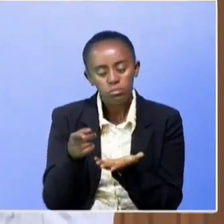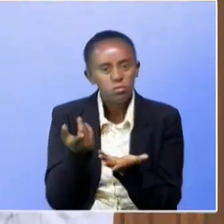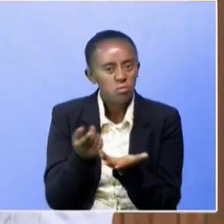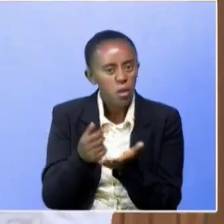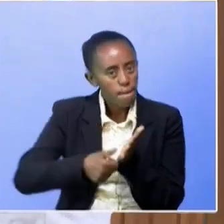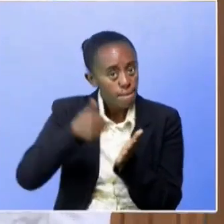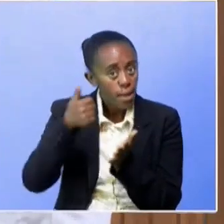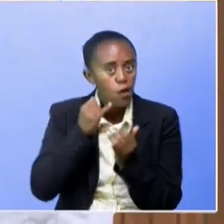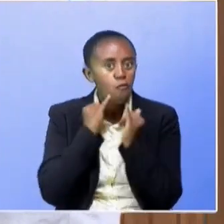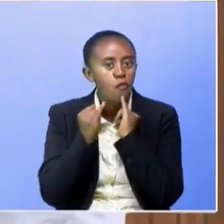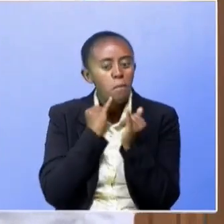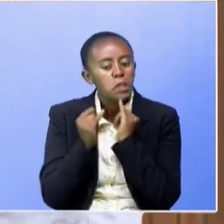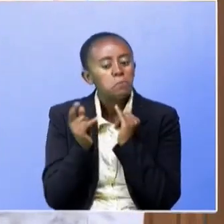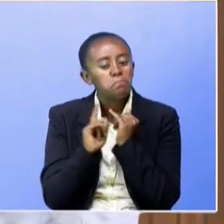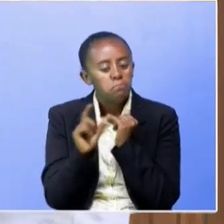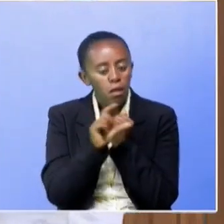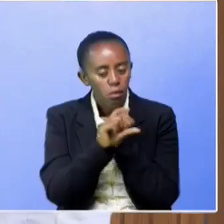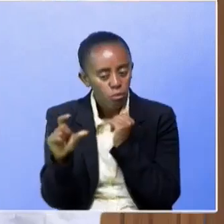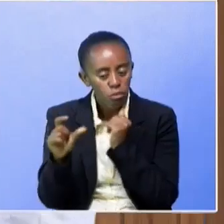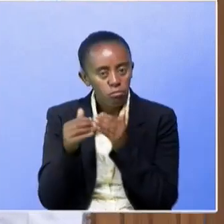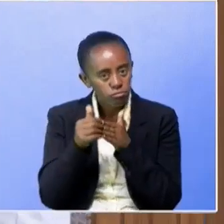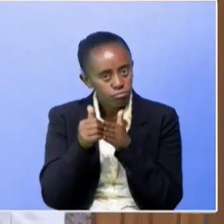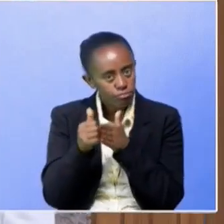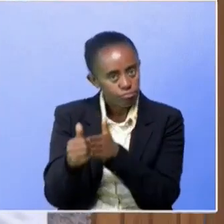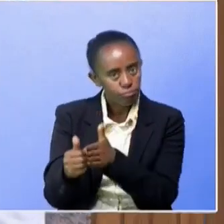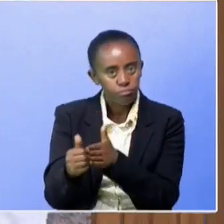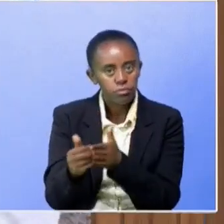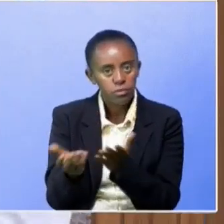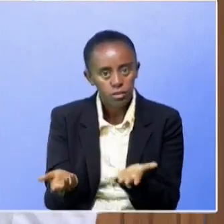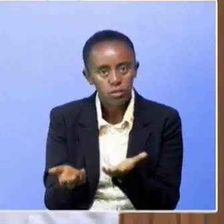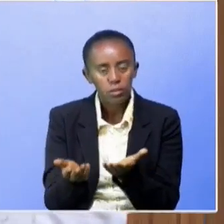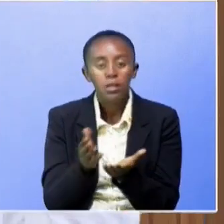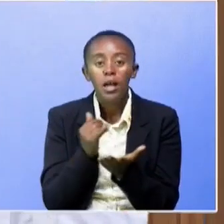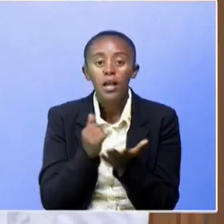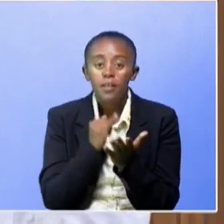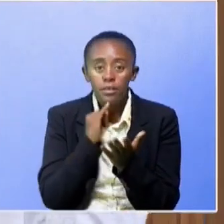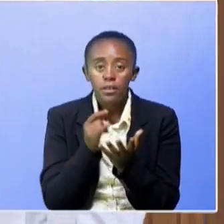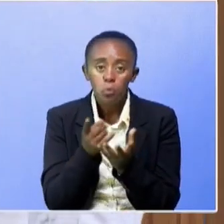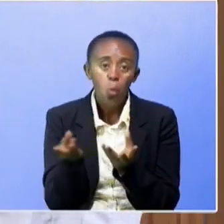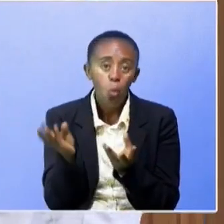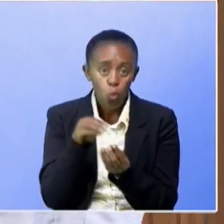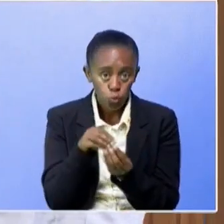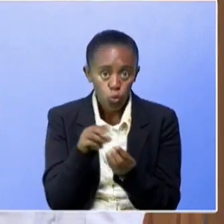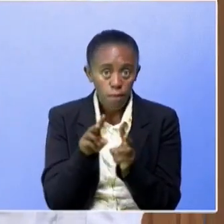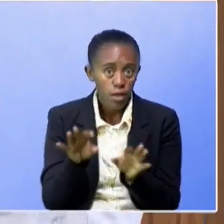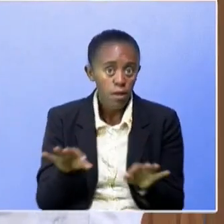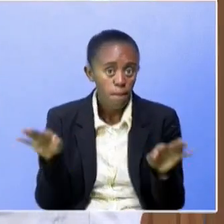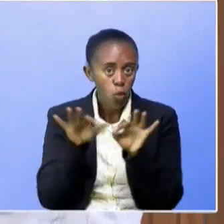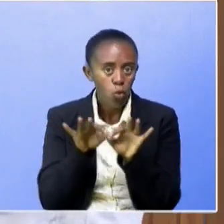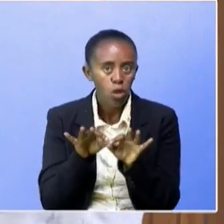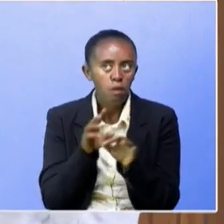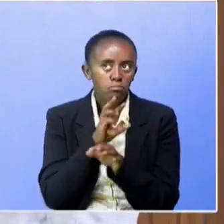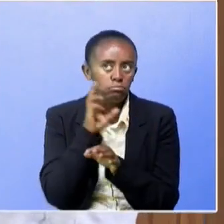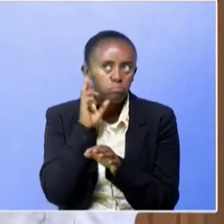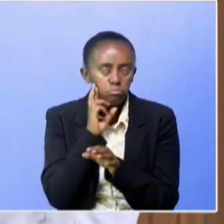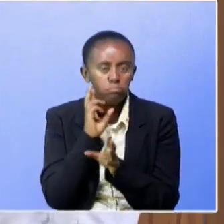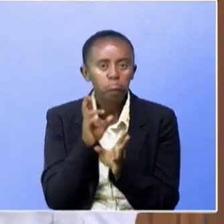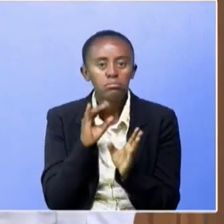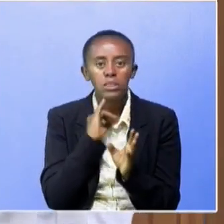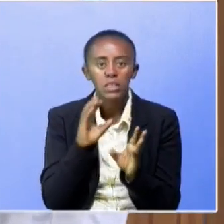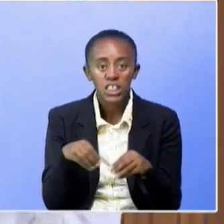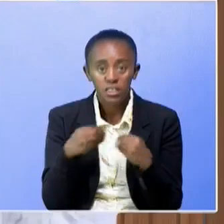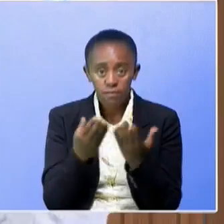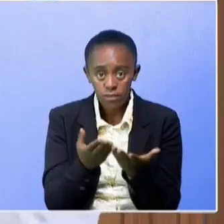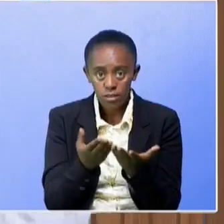main information of the paragraph is. And it is also important because it gives us